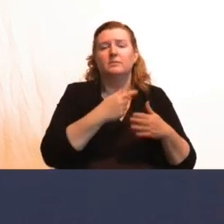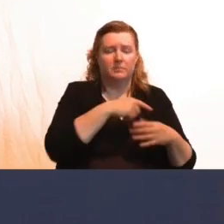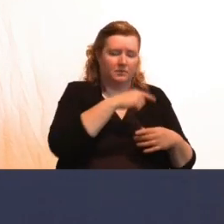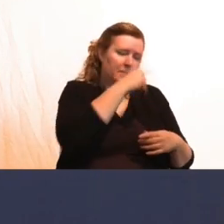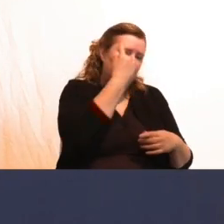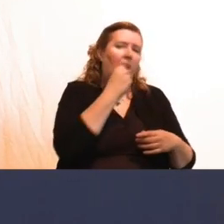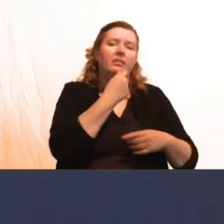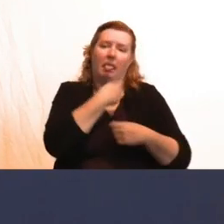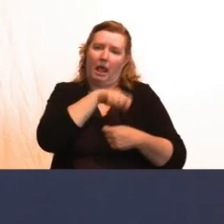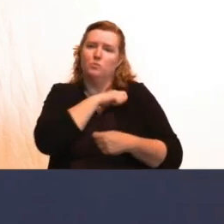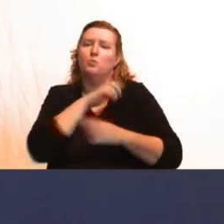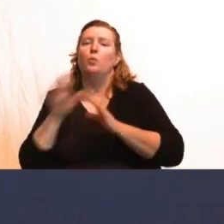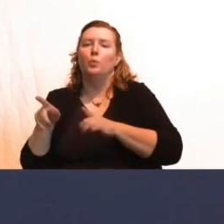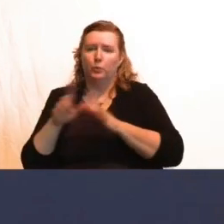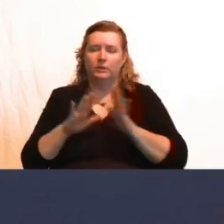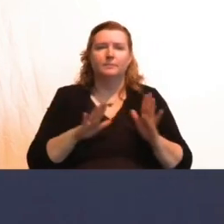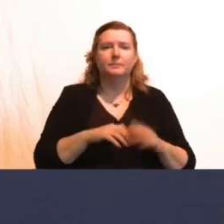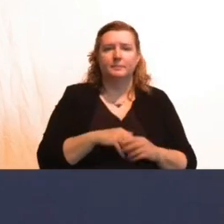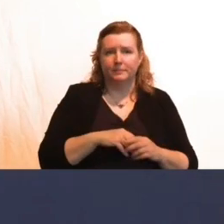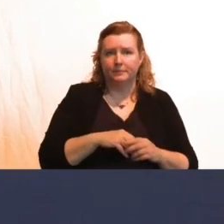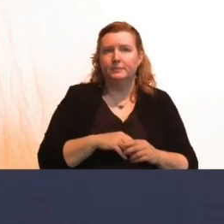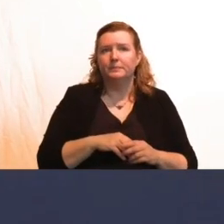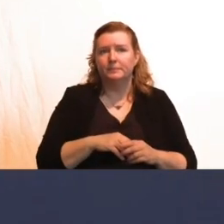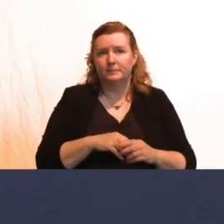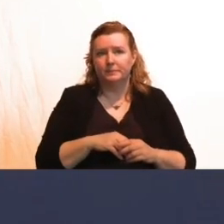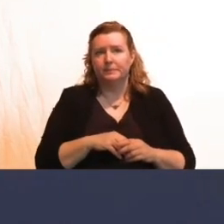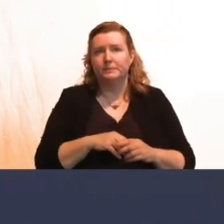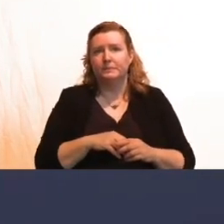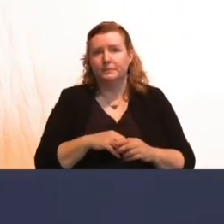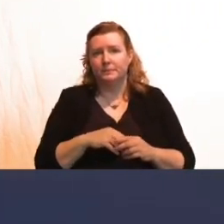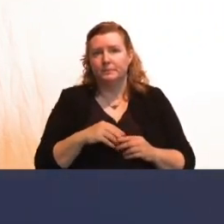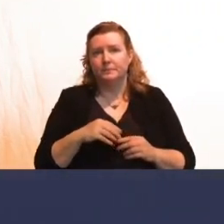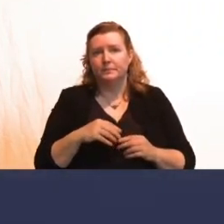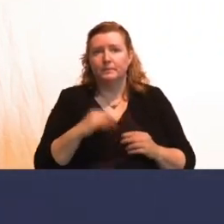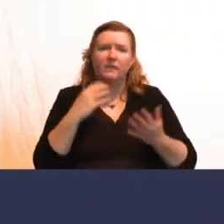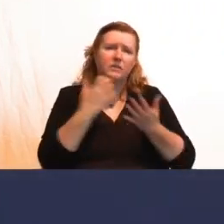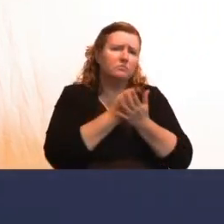I would think you probably agree with that? Yeah, we're about